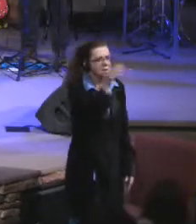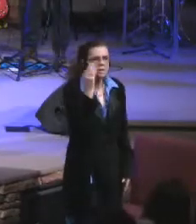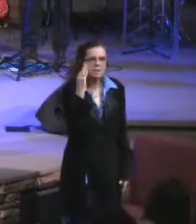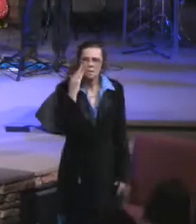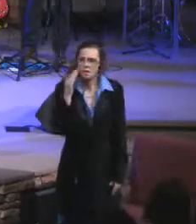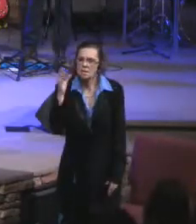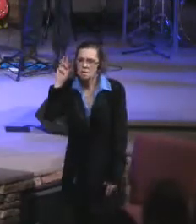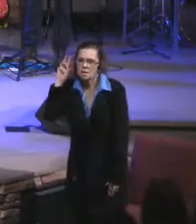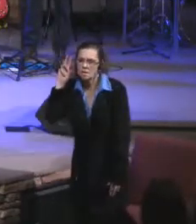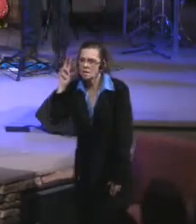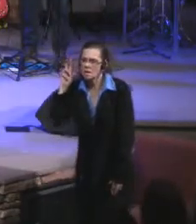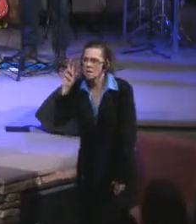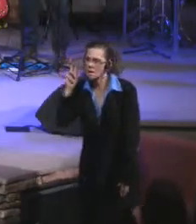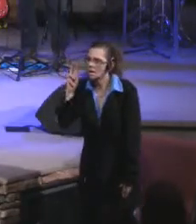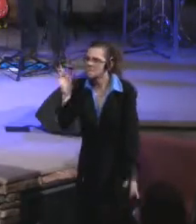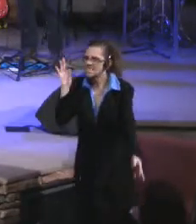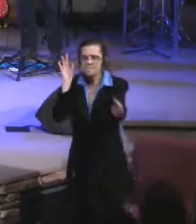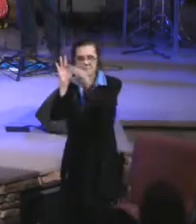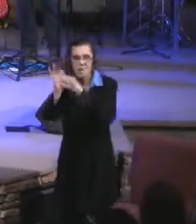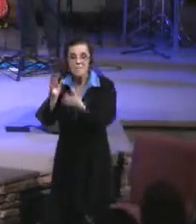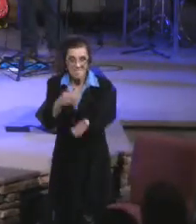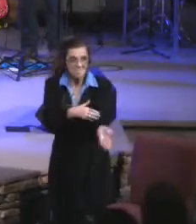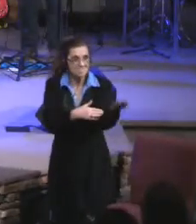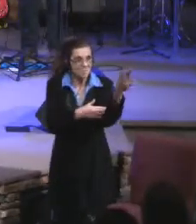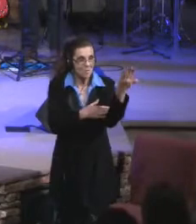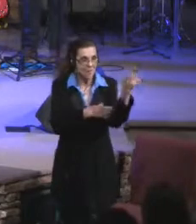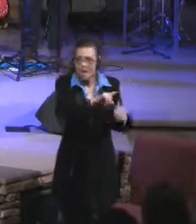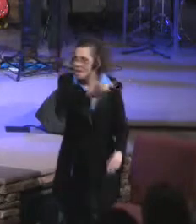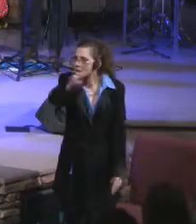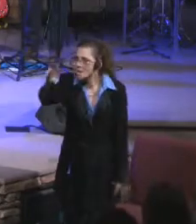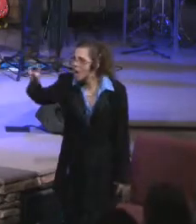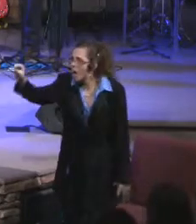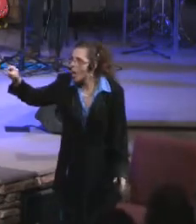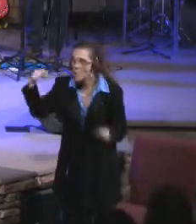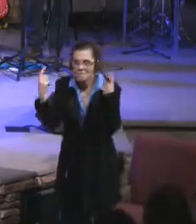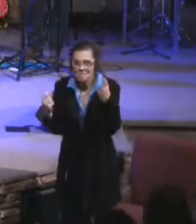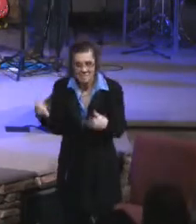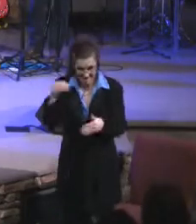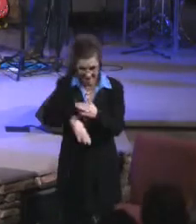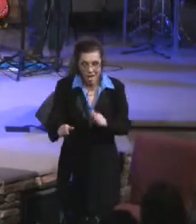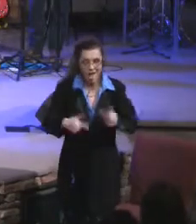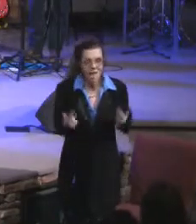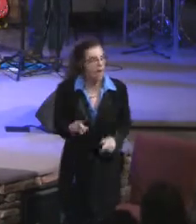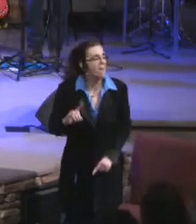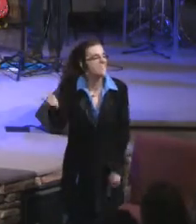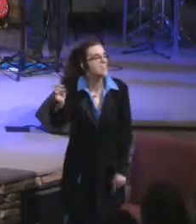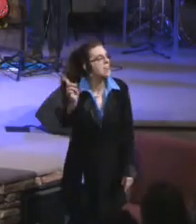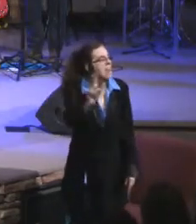of my voice is absolutely perfect this morning and that nobody has any sin in their life whatsoever.